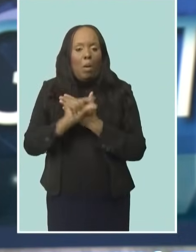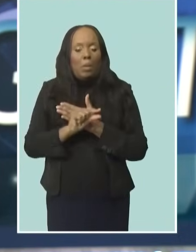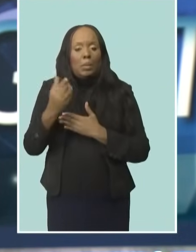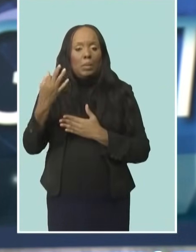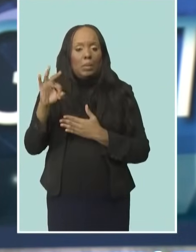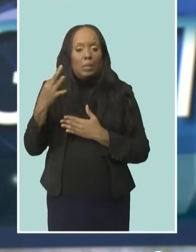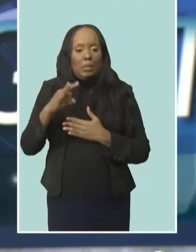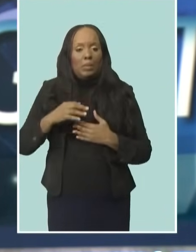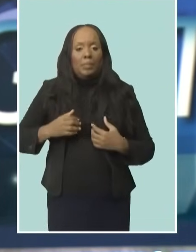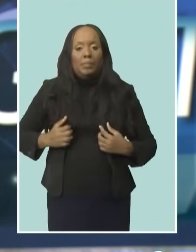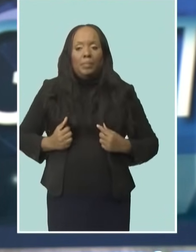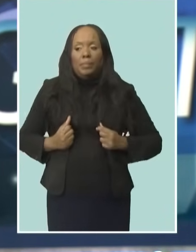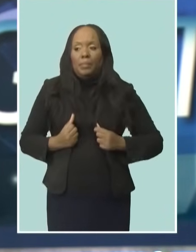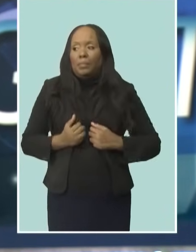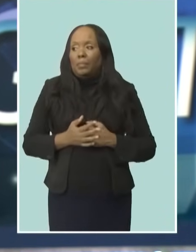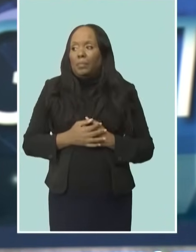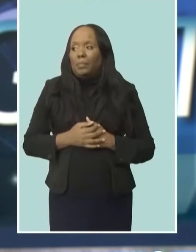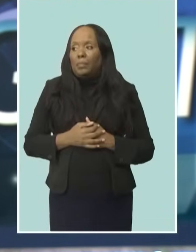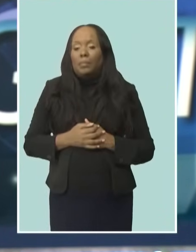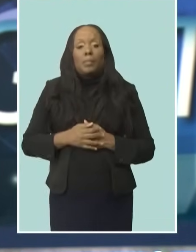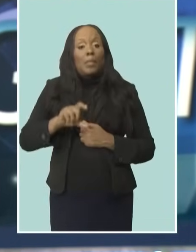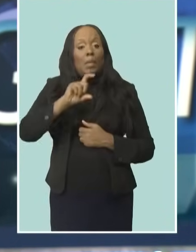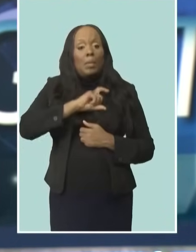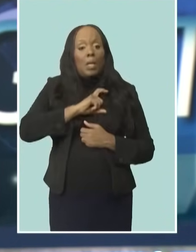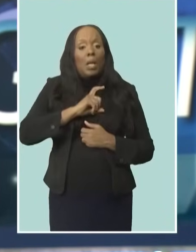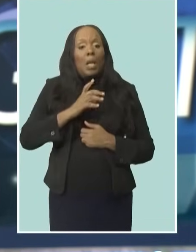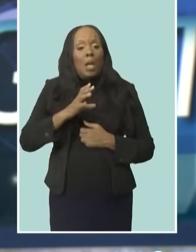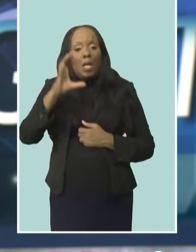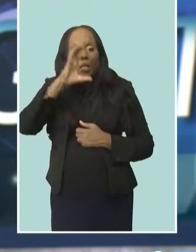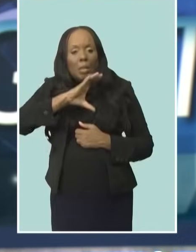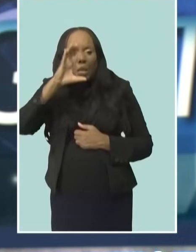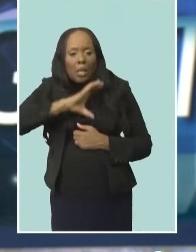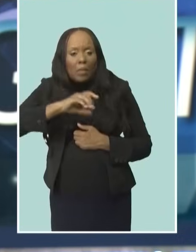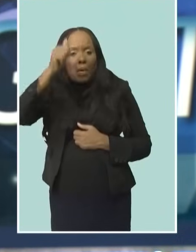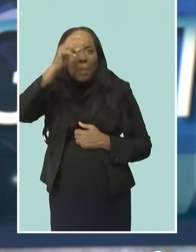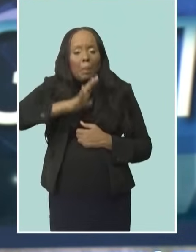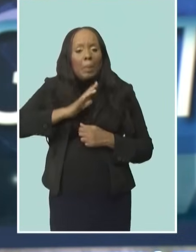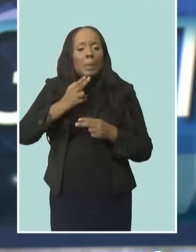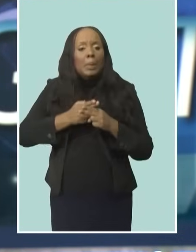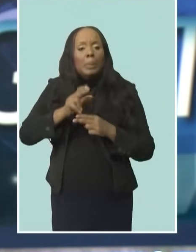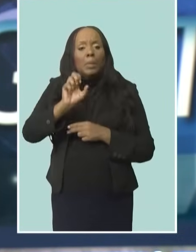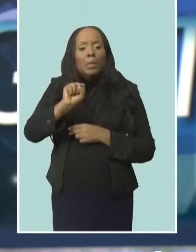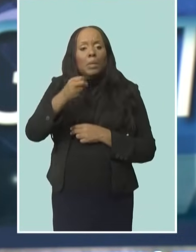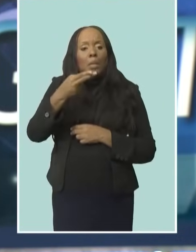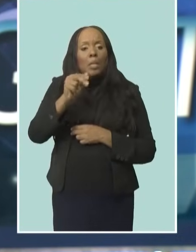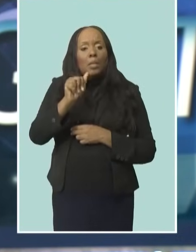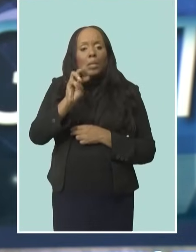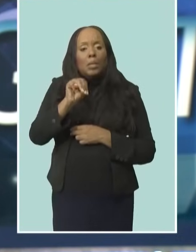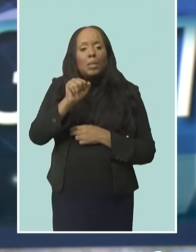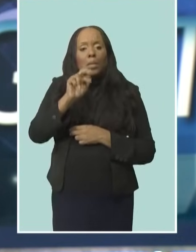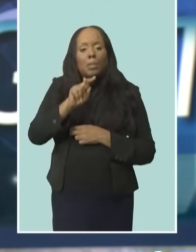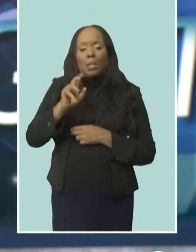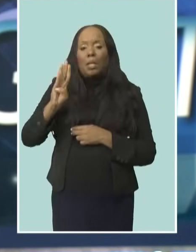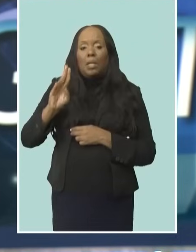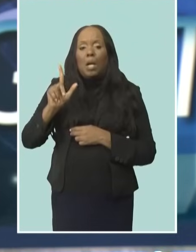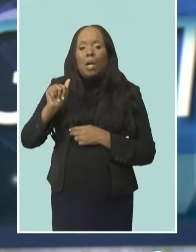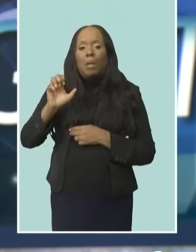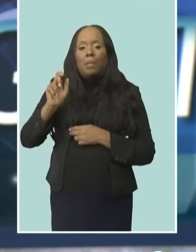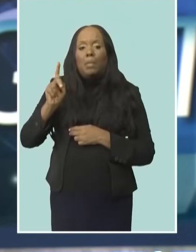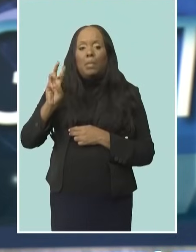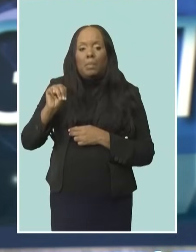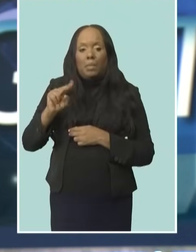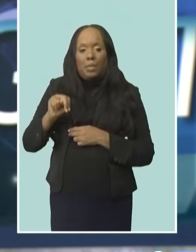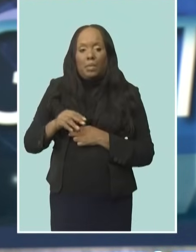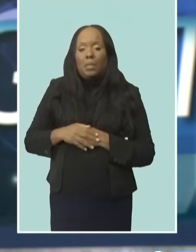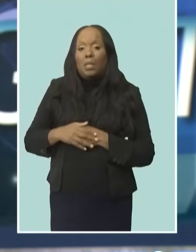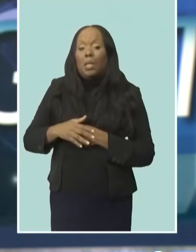The Barbados Police Service is seeking the assistance of the public in locating Chad Blackman of no fixed place of abode. He's wanted for